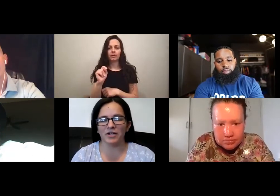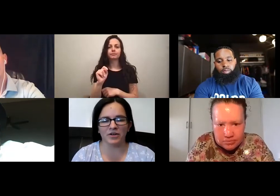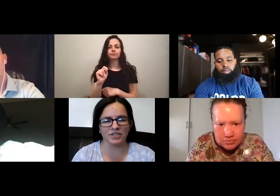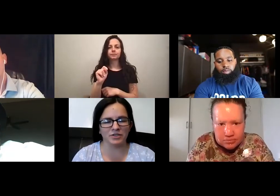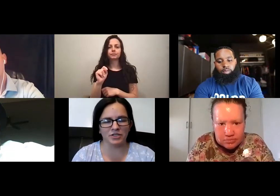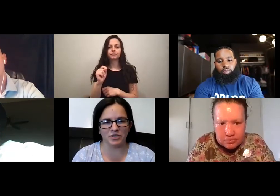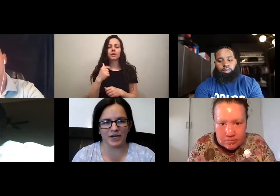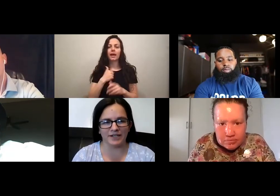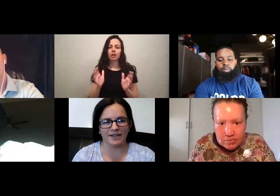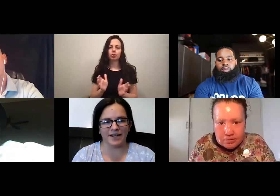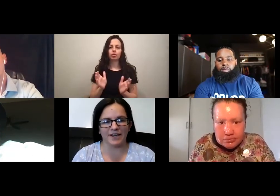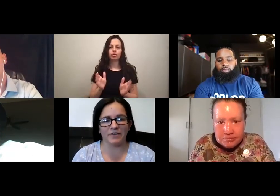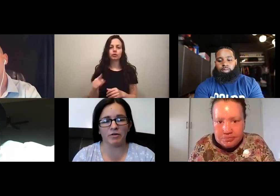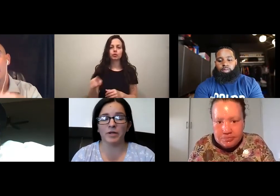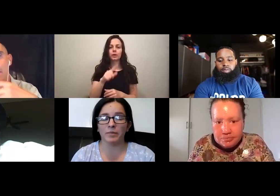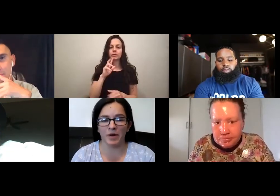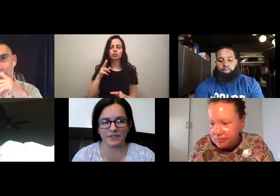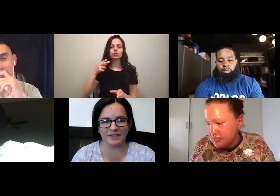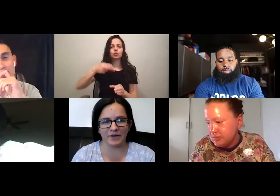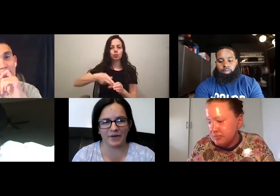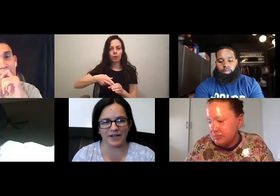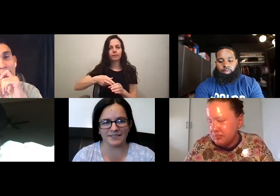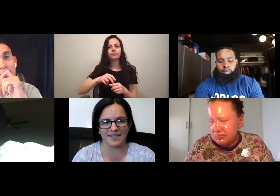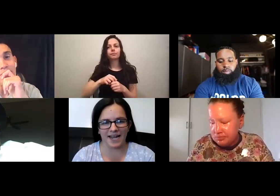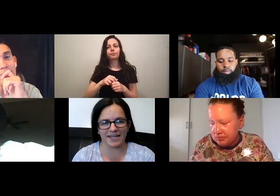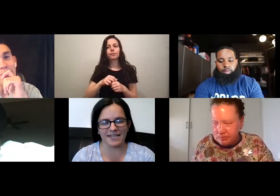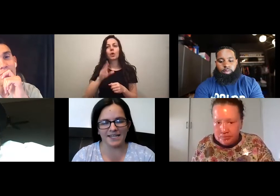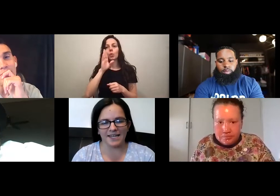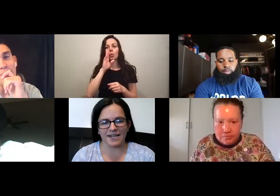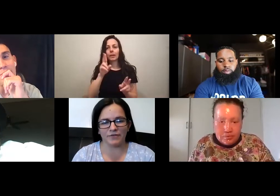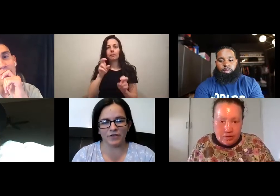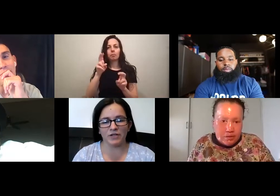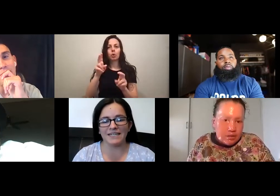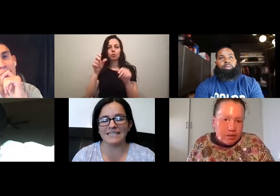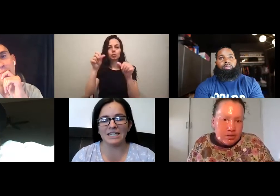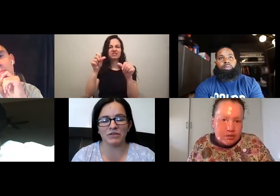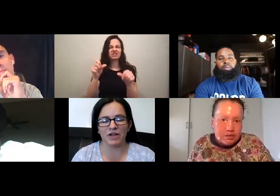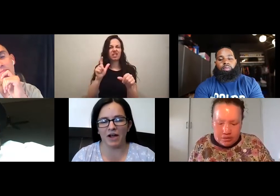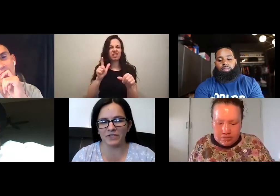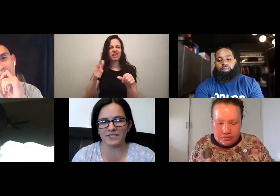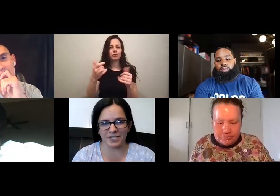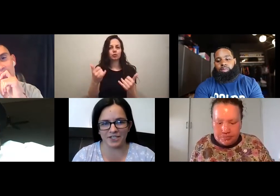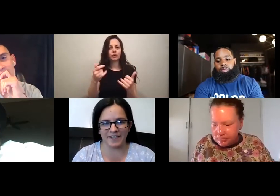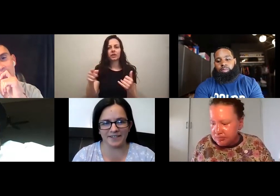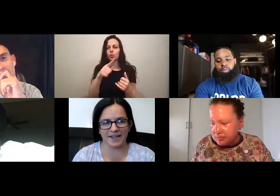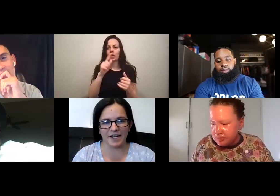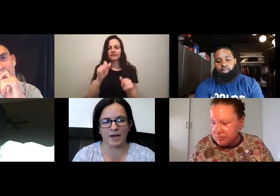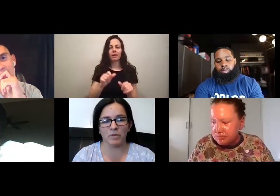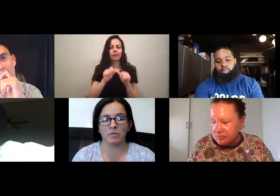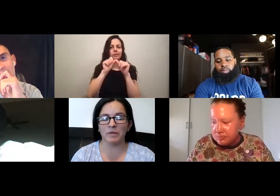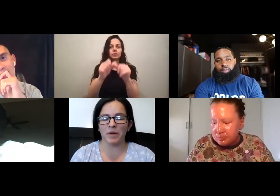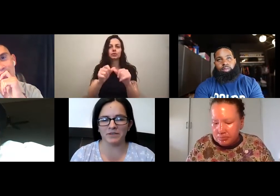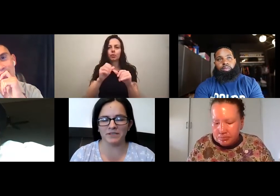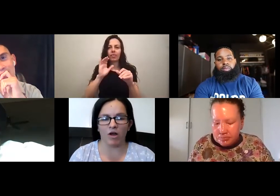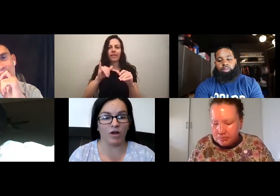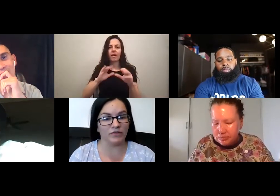I encourage you to join, and there will be a post later on today for you to continue the conversation, and we will